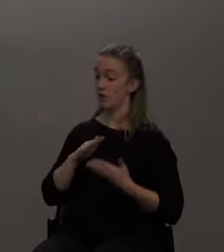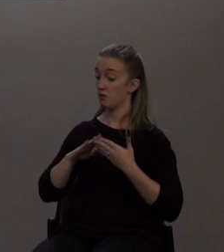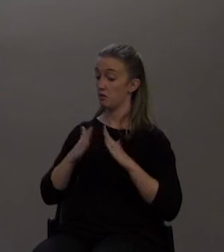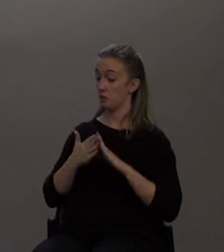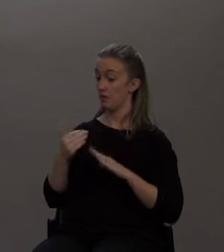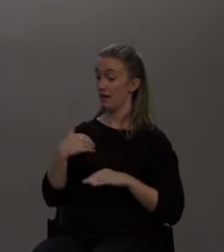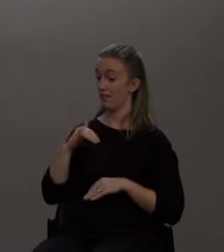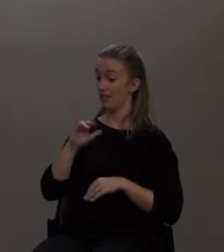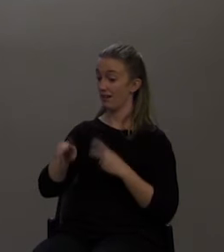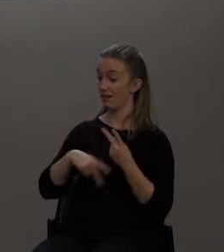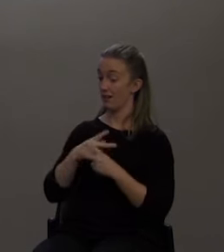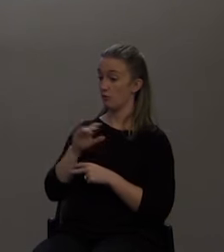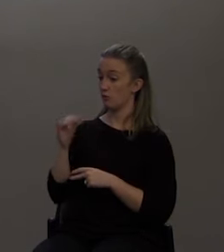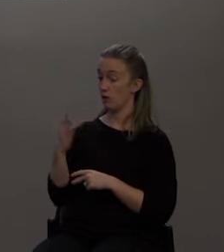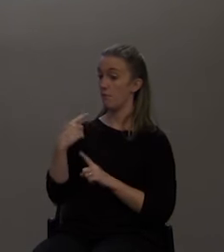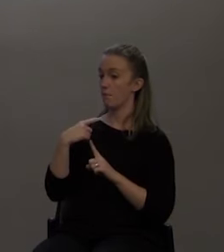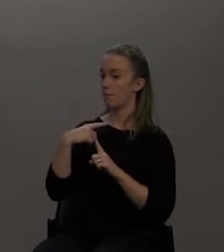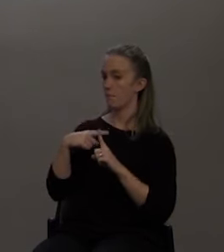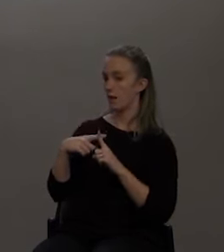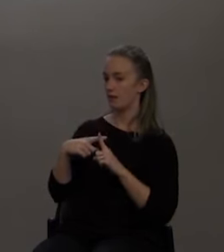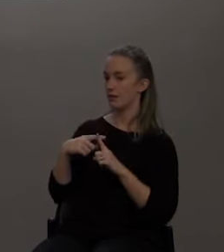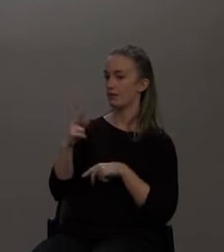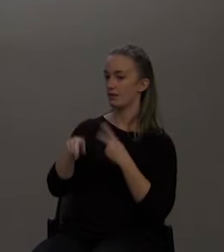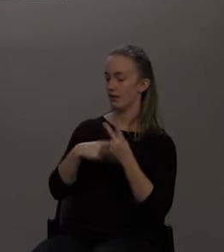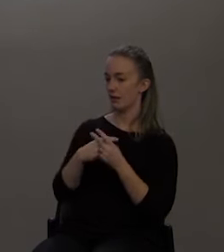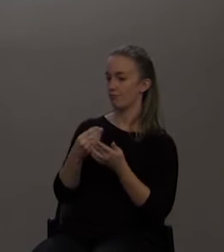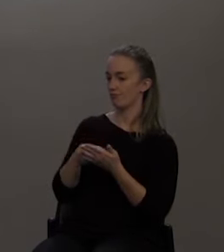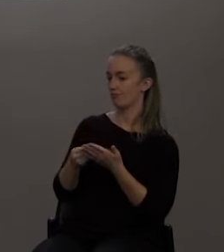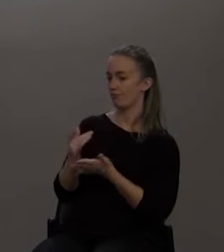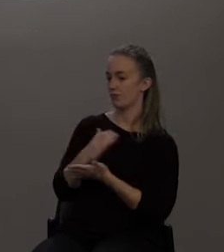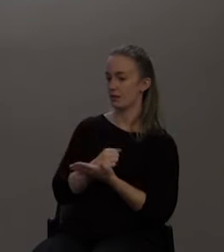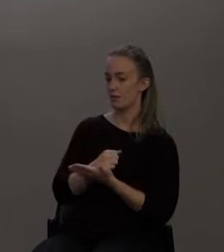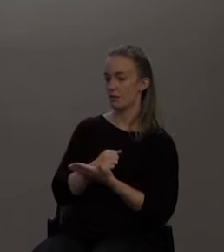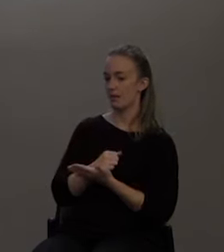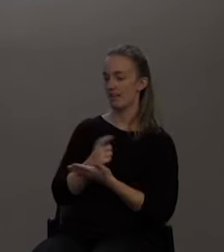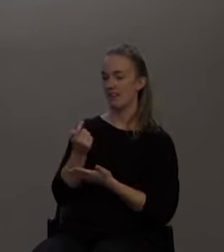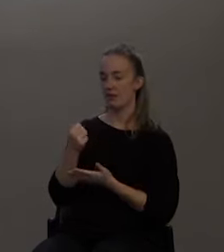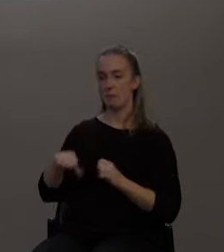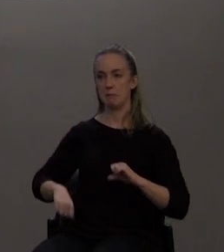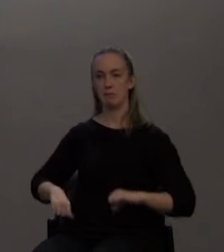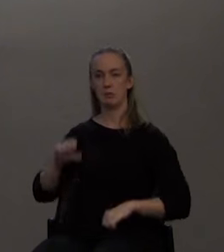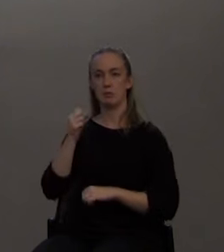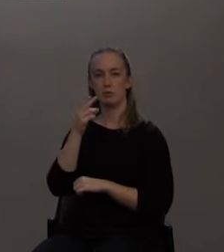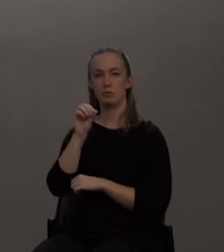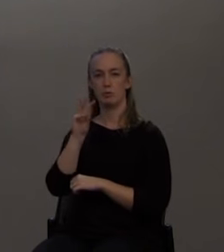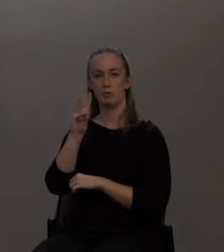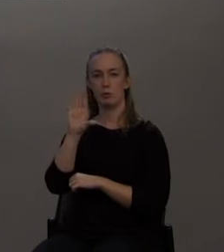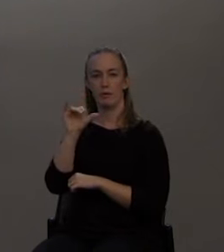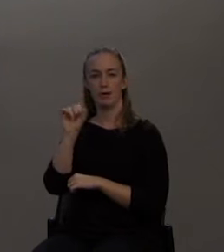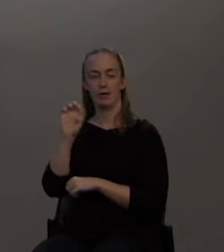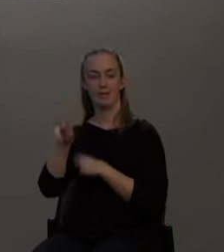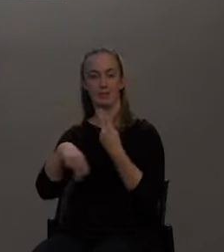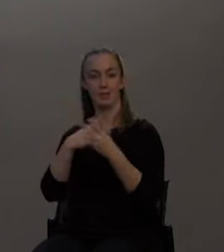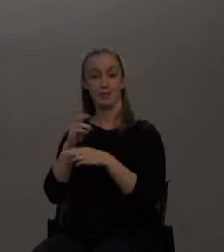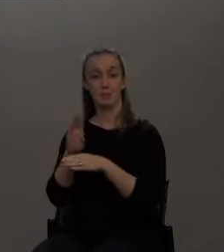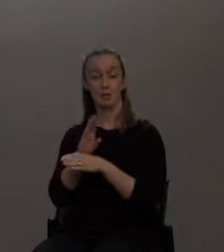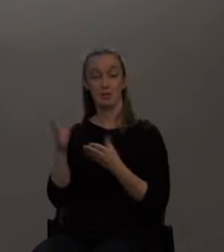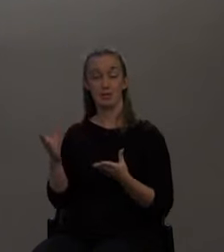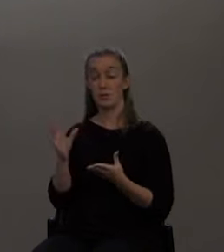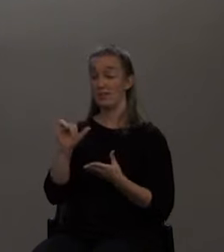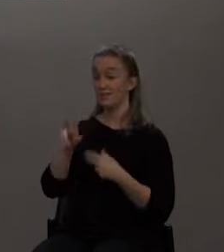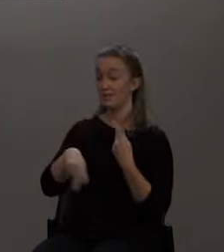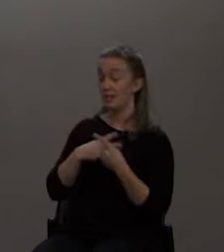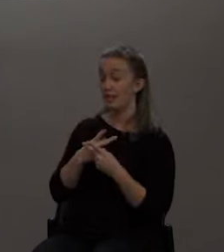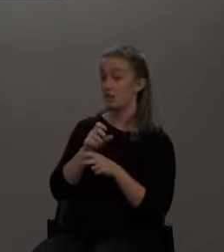incomes that we have. It's like a showcase, if you will, of the business, of the companies that are here to say, this is the type of job we have. This